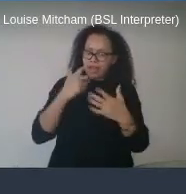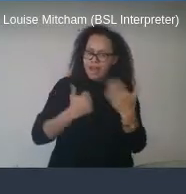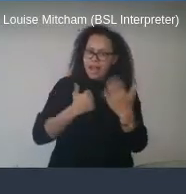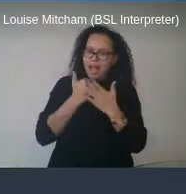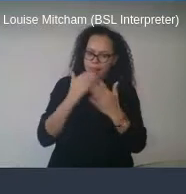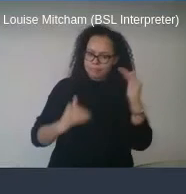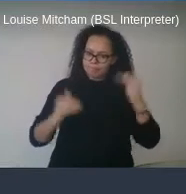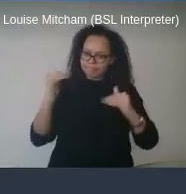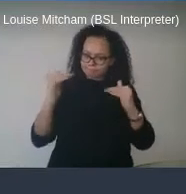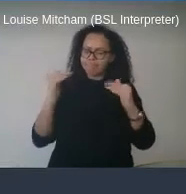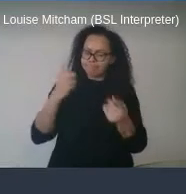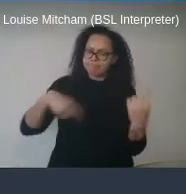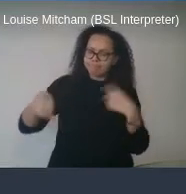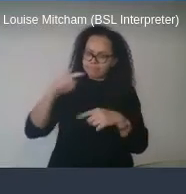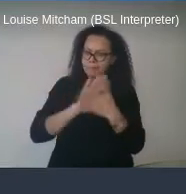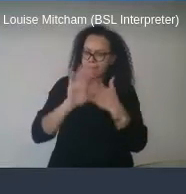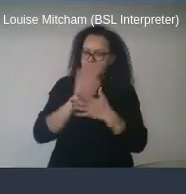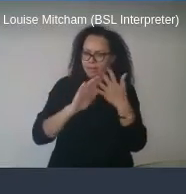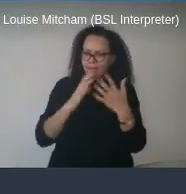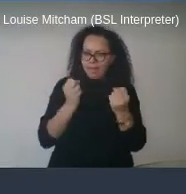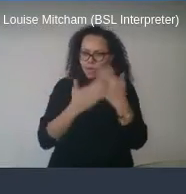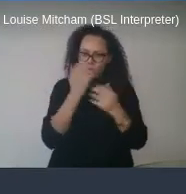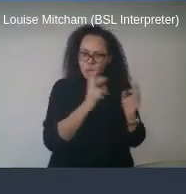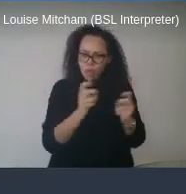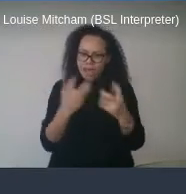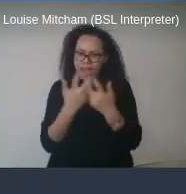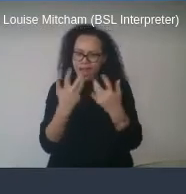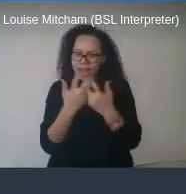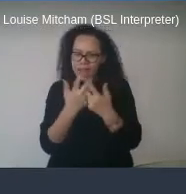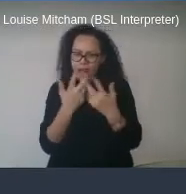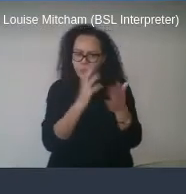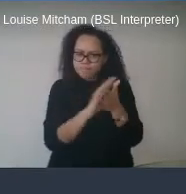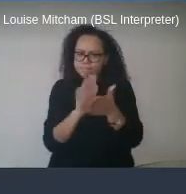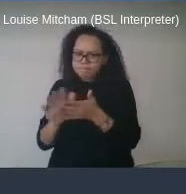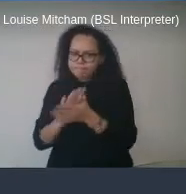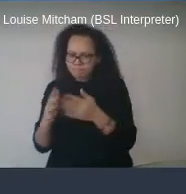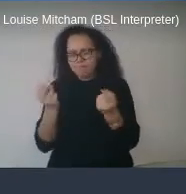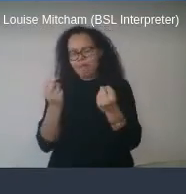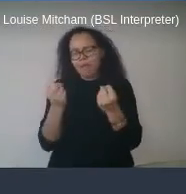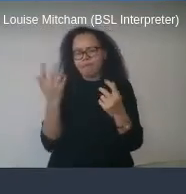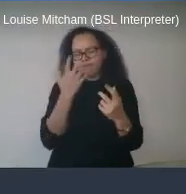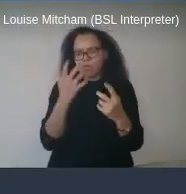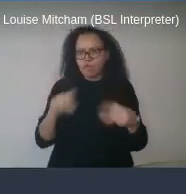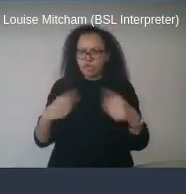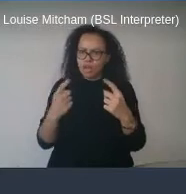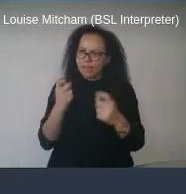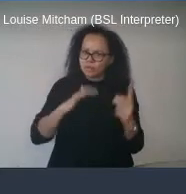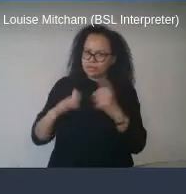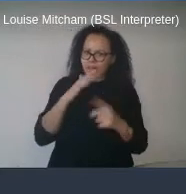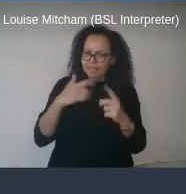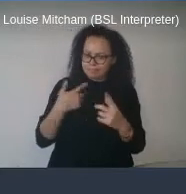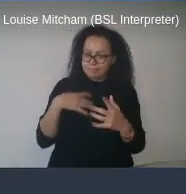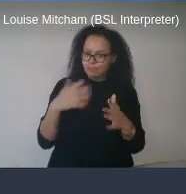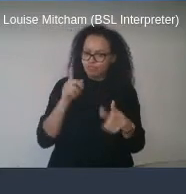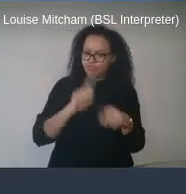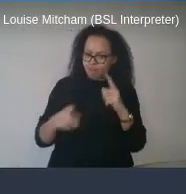give us scale, can give us new ways to potentially tackle some of the societal challenges that we've been trying to tackle for a long period of